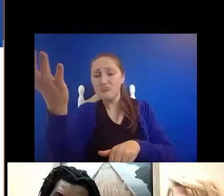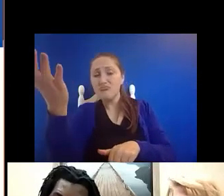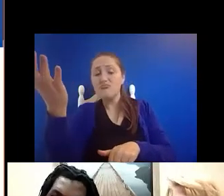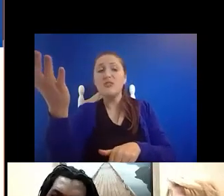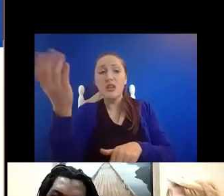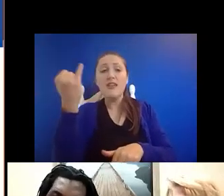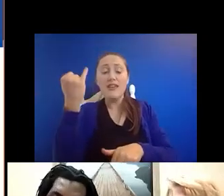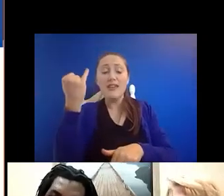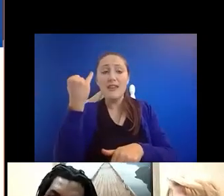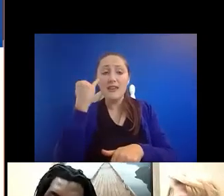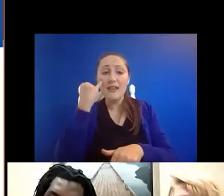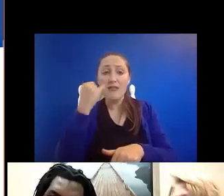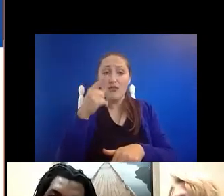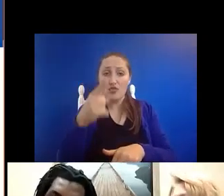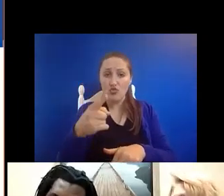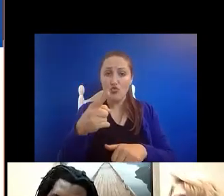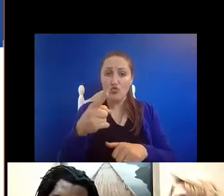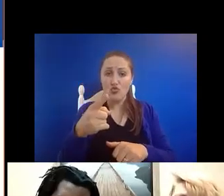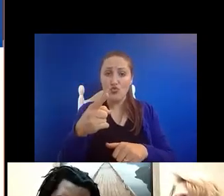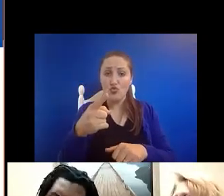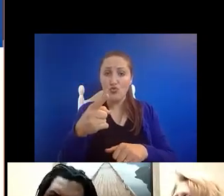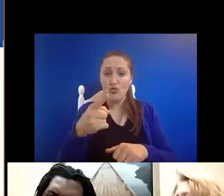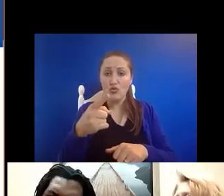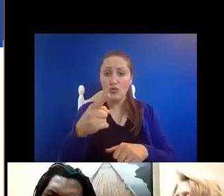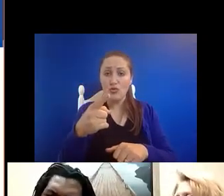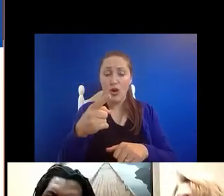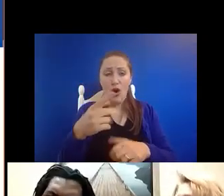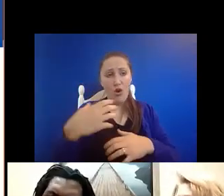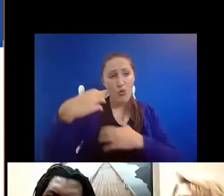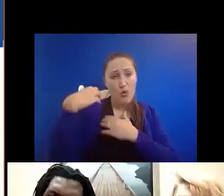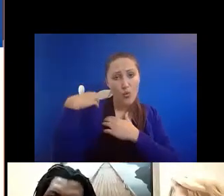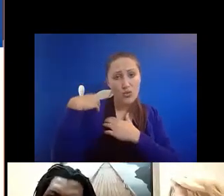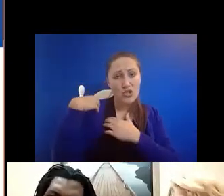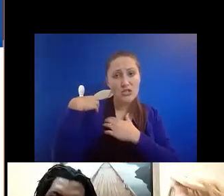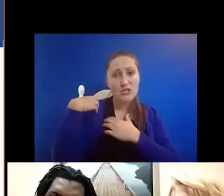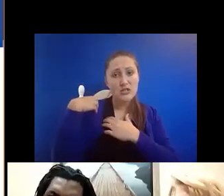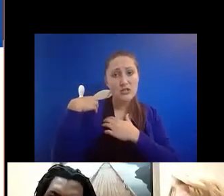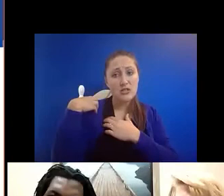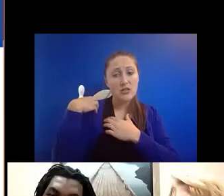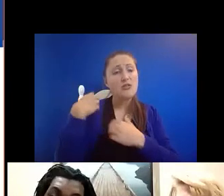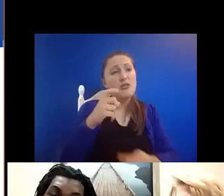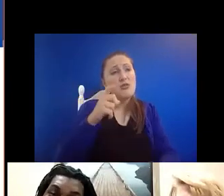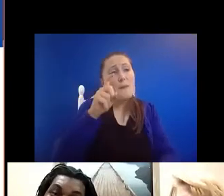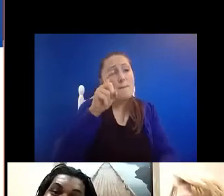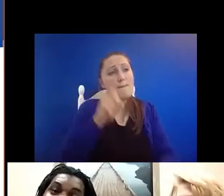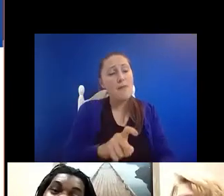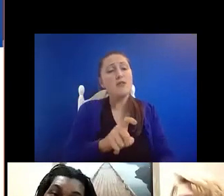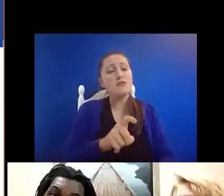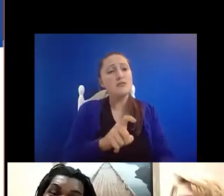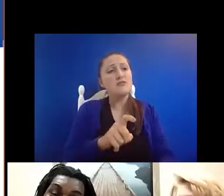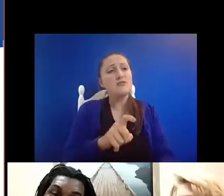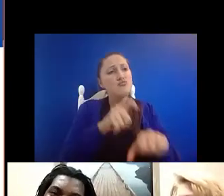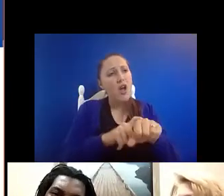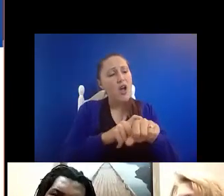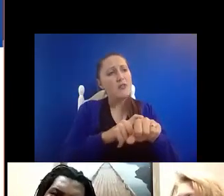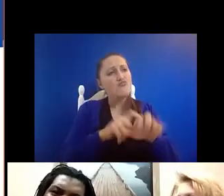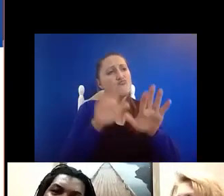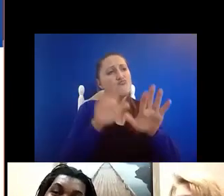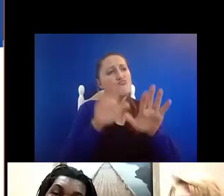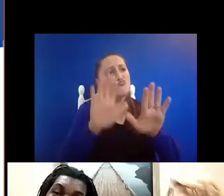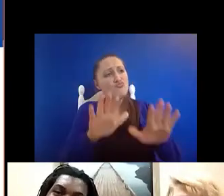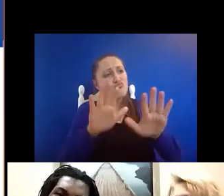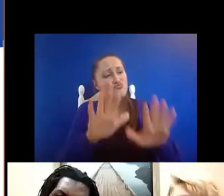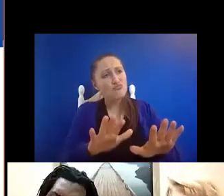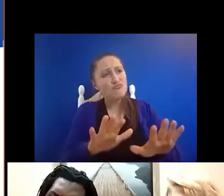if you're looking for the coach you, you had to just give them time. Just give